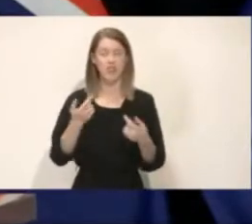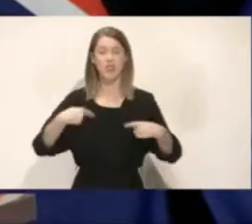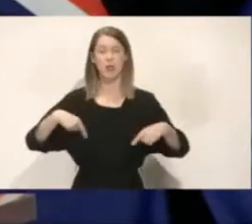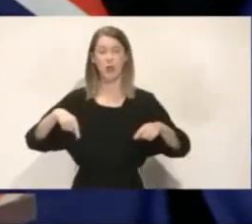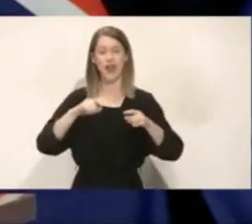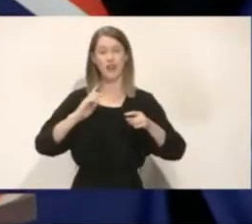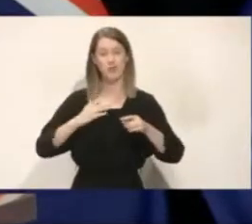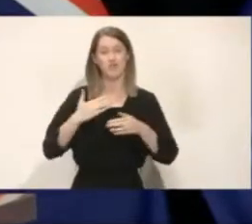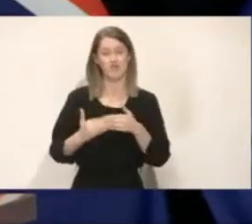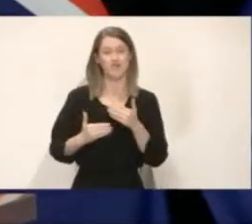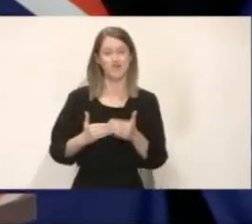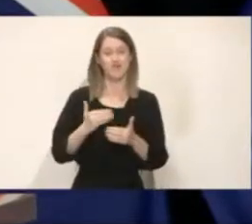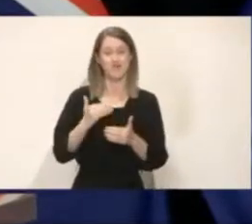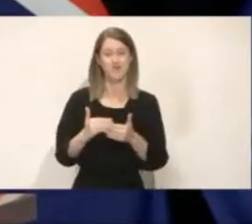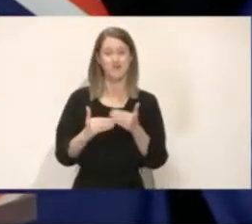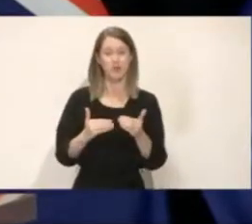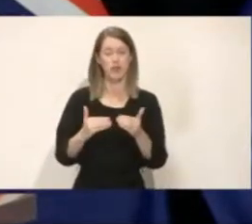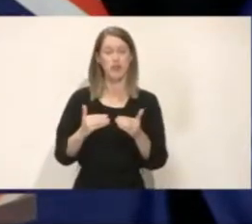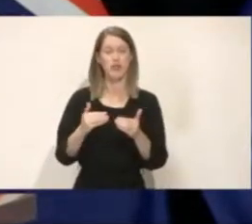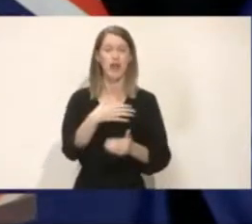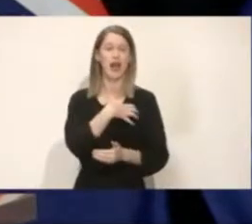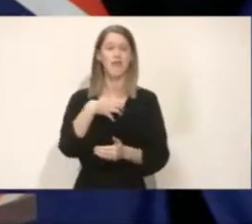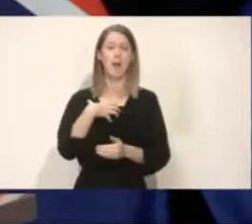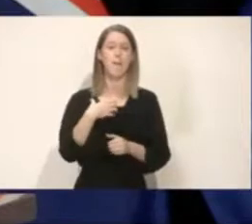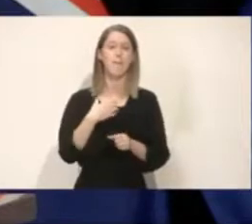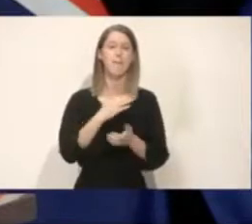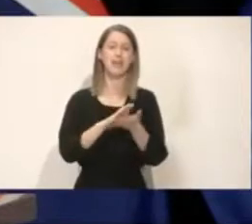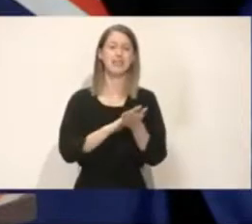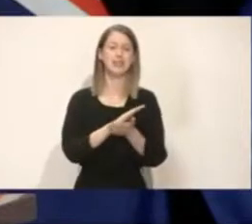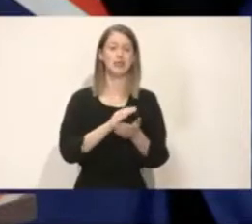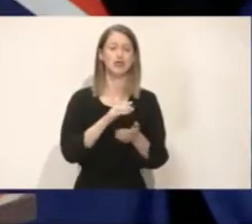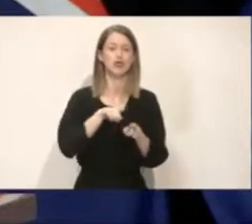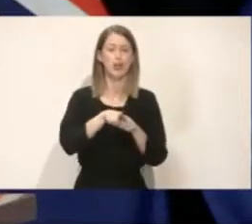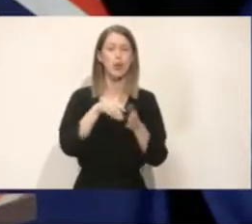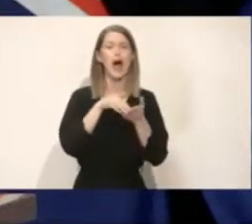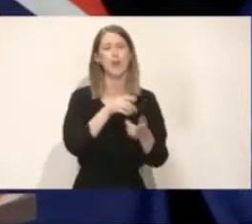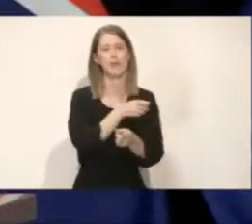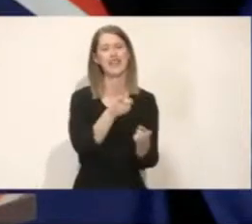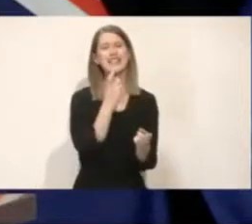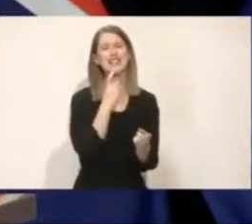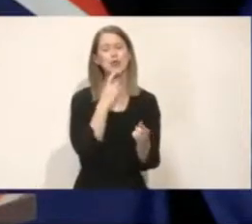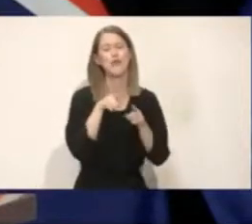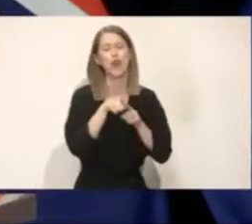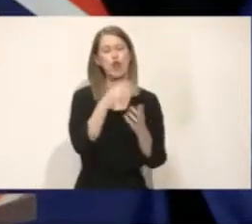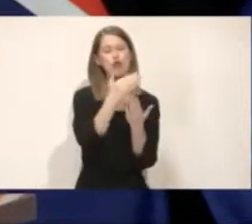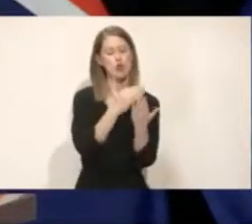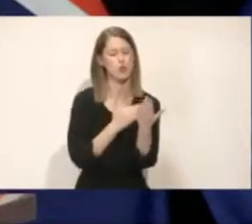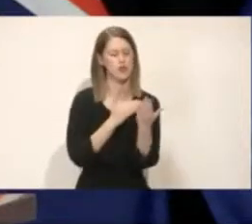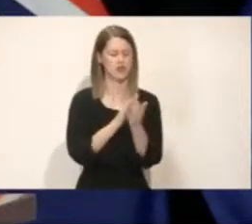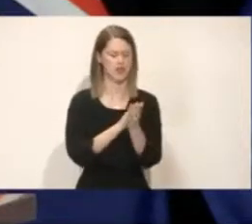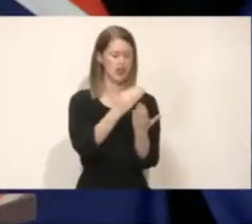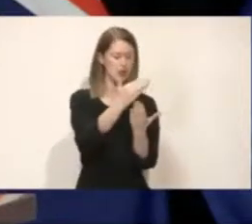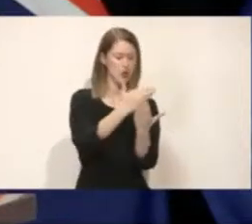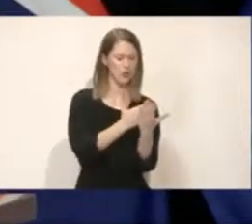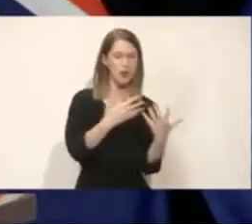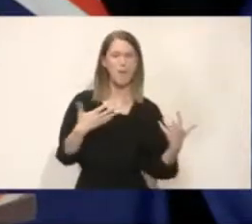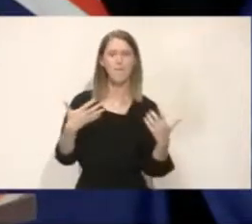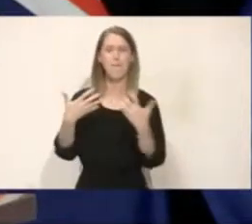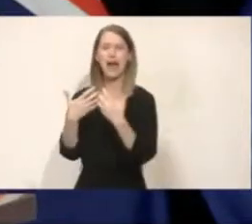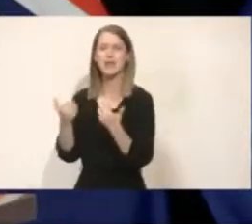to make it as easy as possible to comply, set guidelines that accommodate as much of life as we can, and